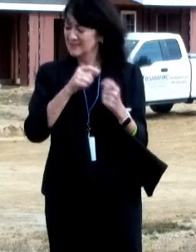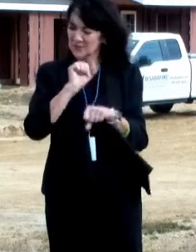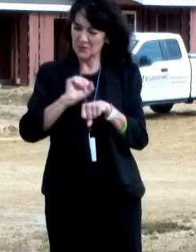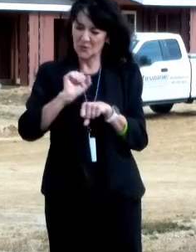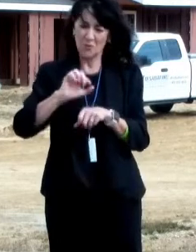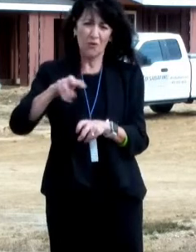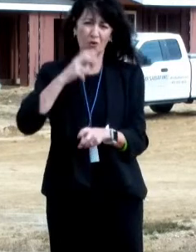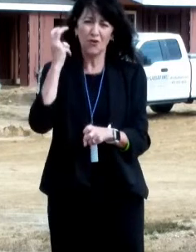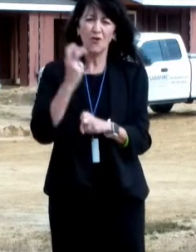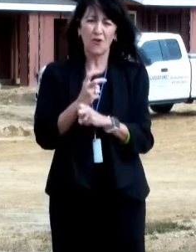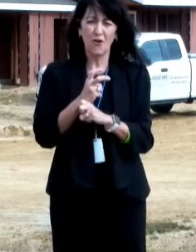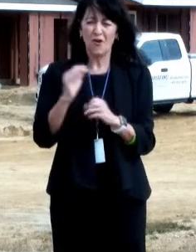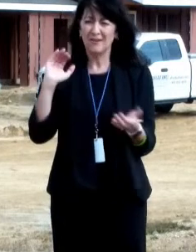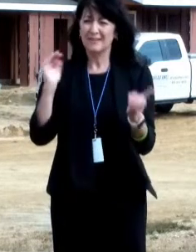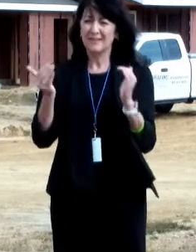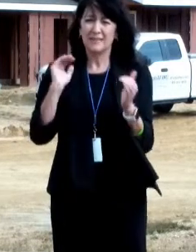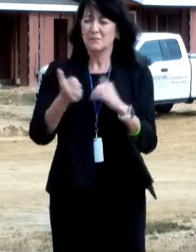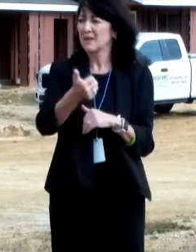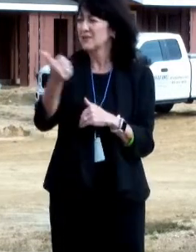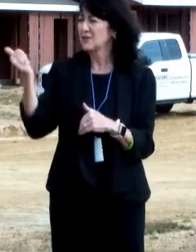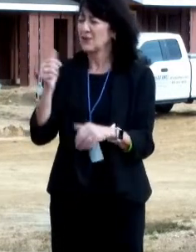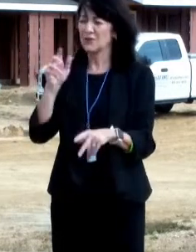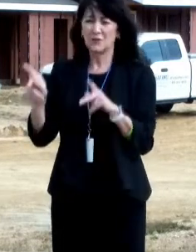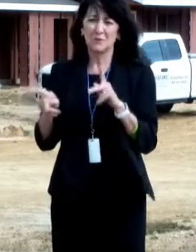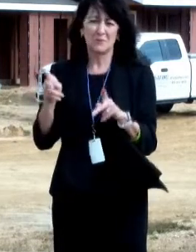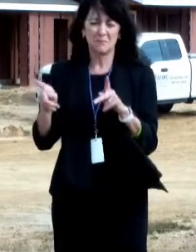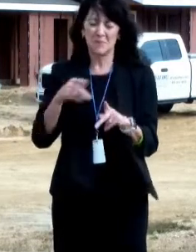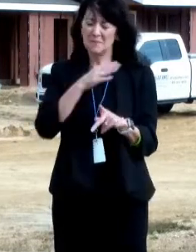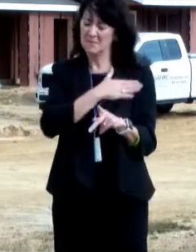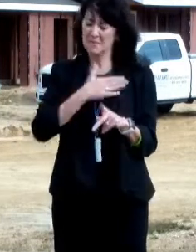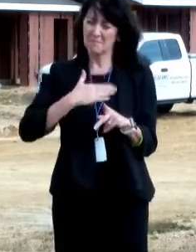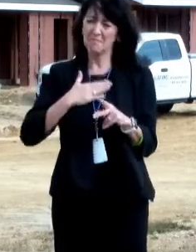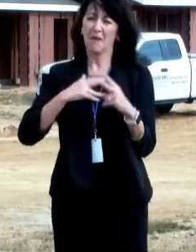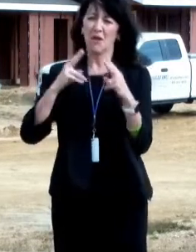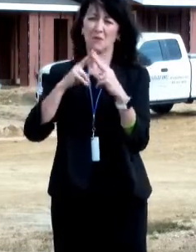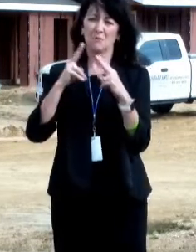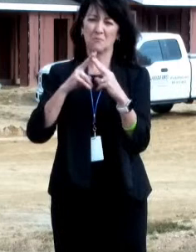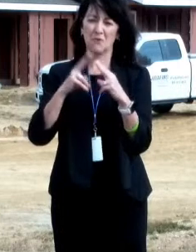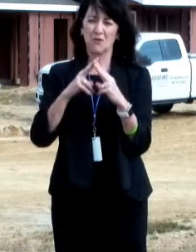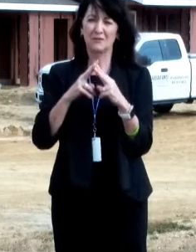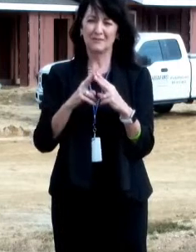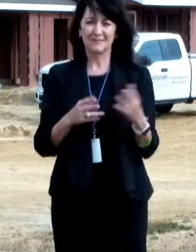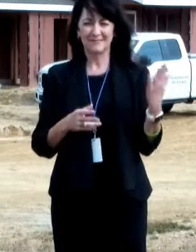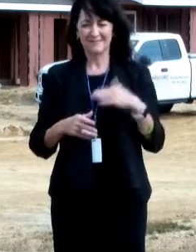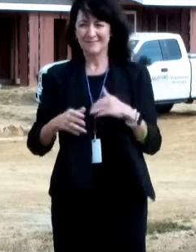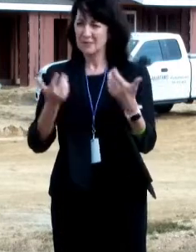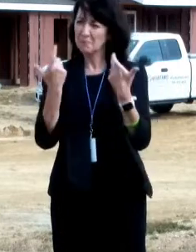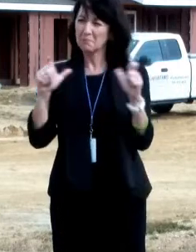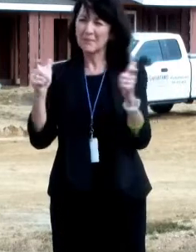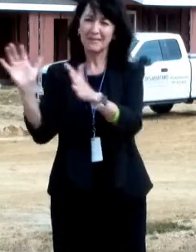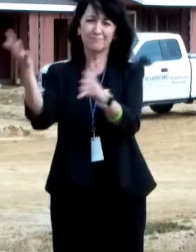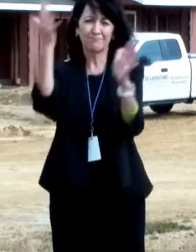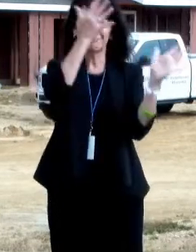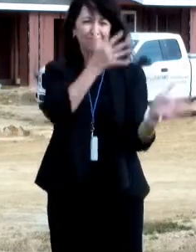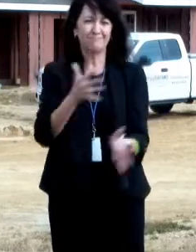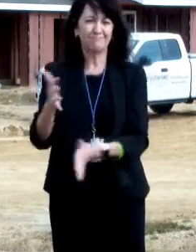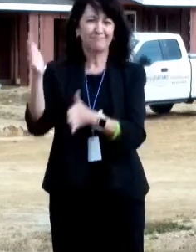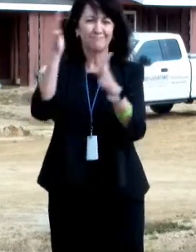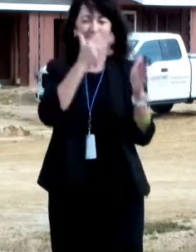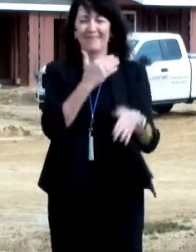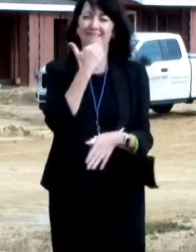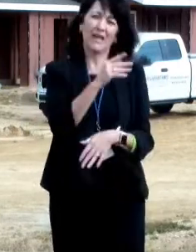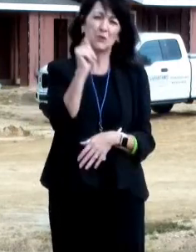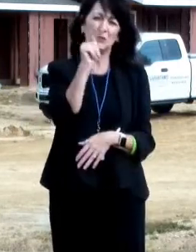great. I love Chris Coons. Chris, give him a great round of applause. All right, Chris. Thanks, TC.